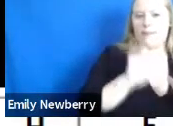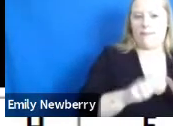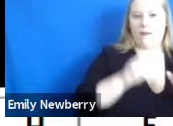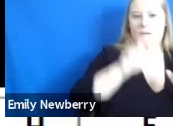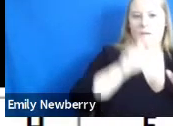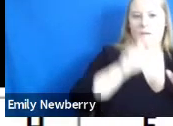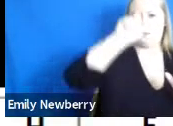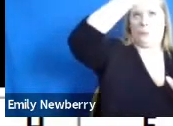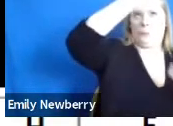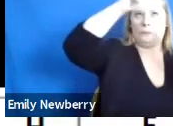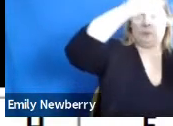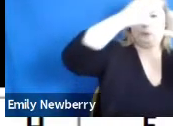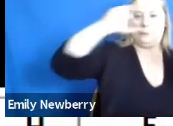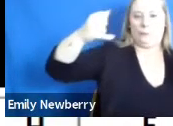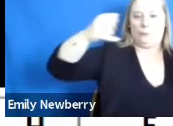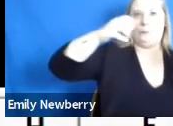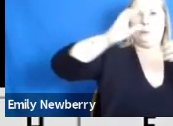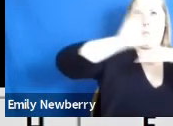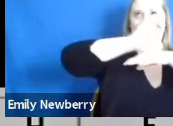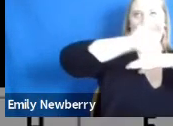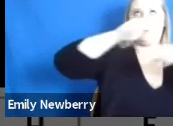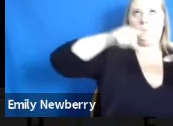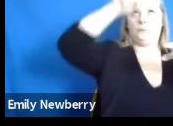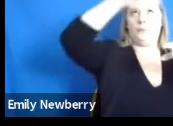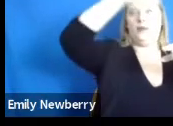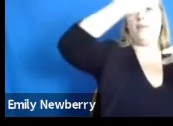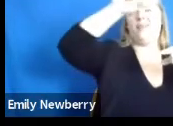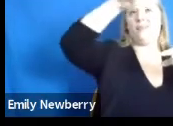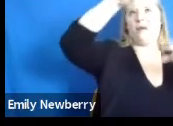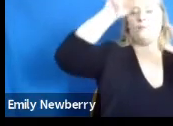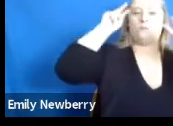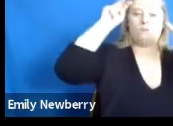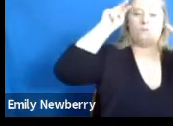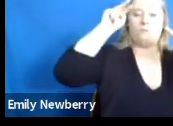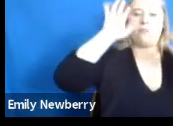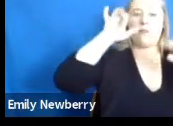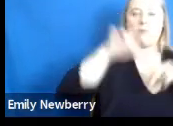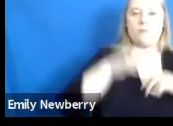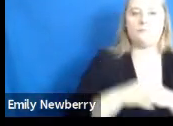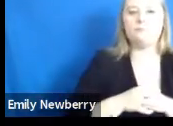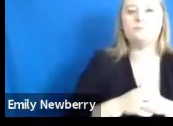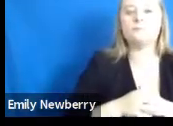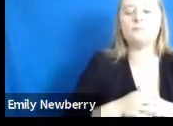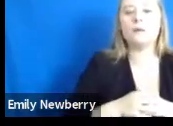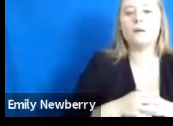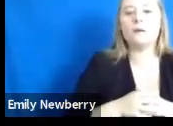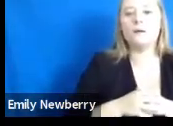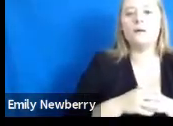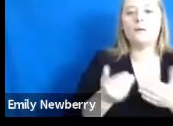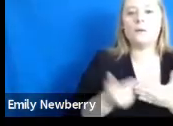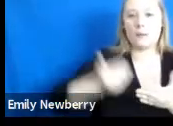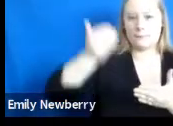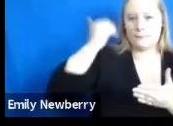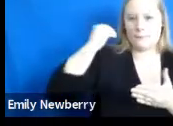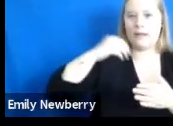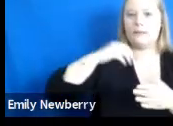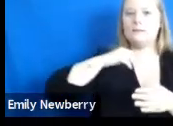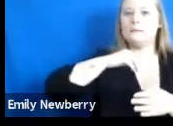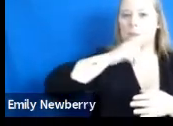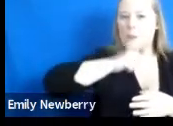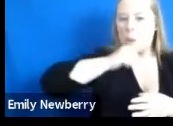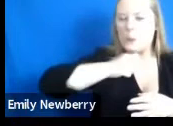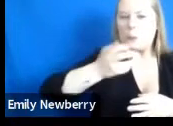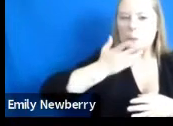Colorado-New Mexico border and was the first site that we monitored. So just getting back to the orange color of the water, we found